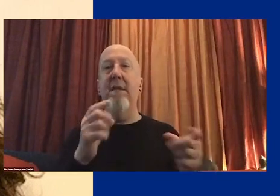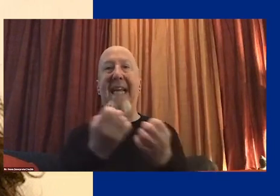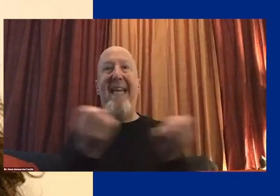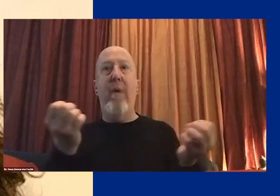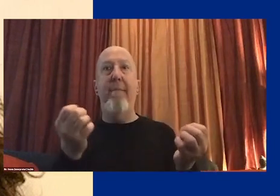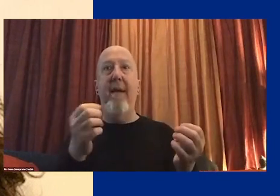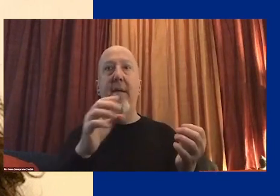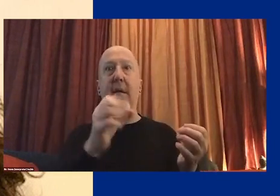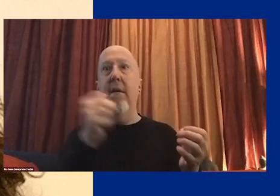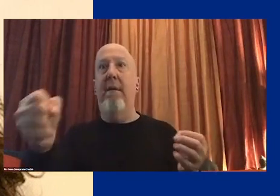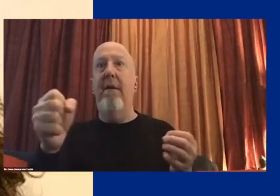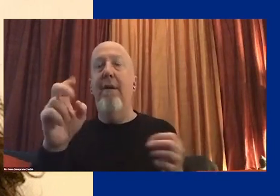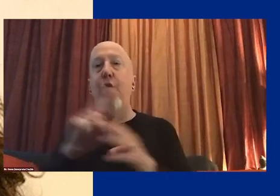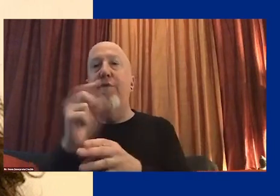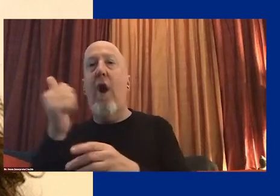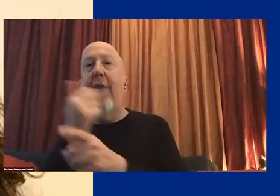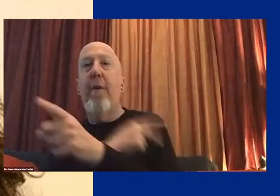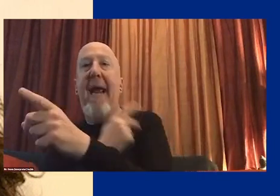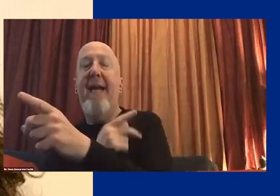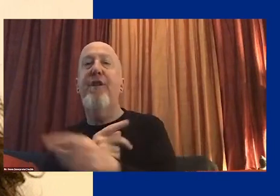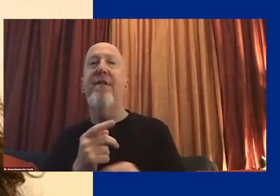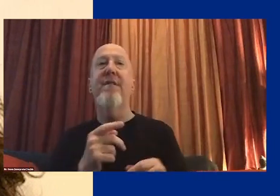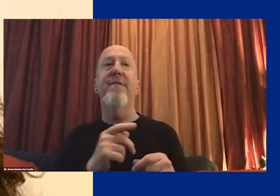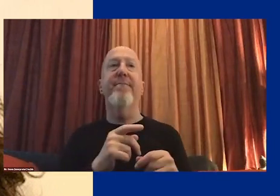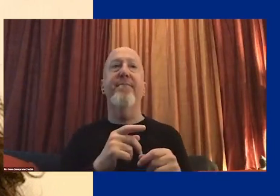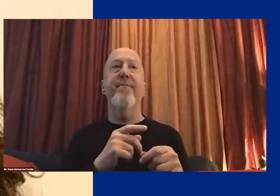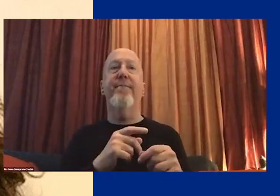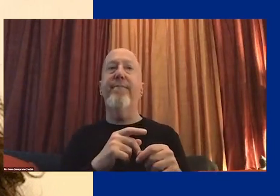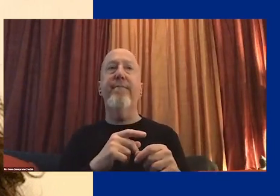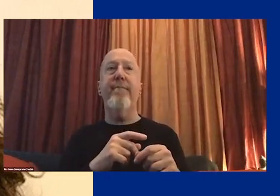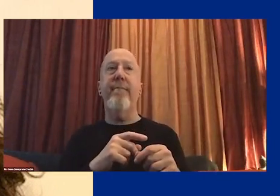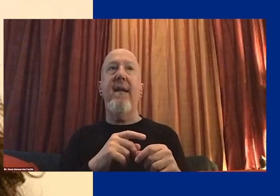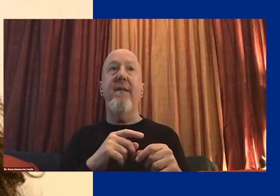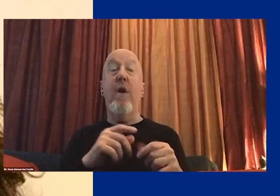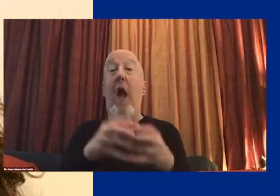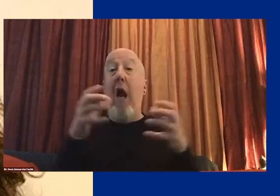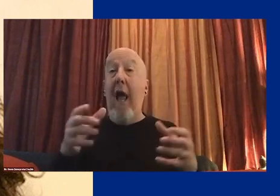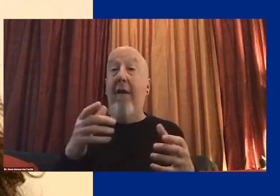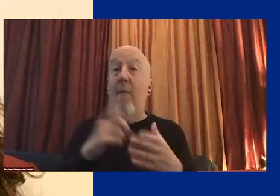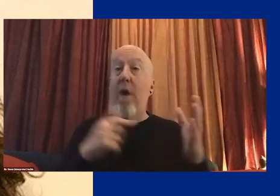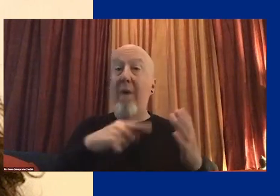I'm just saying that a lot of what we're doing is to prevent that from happening.